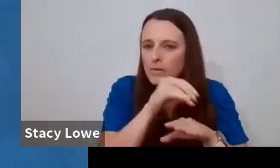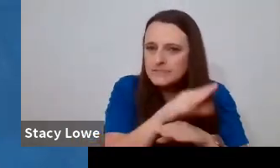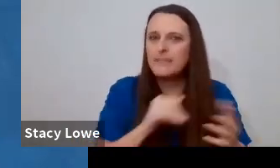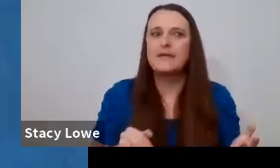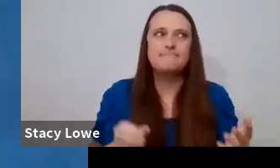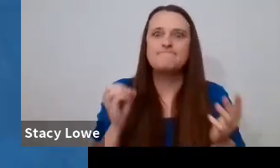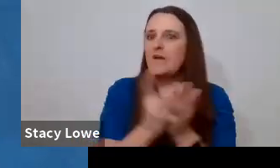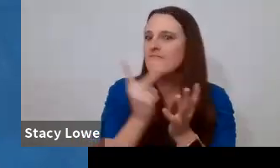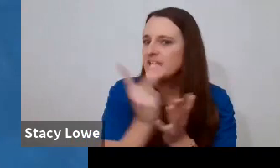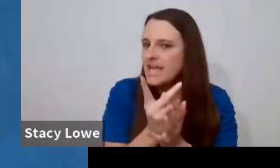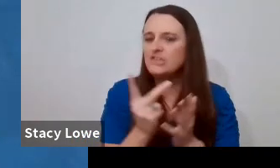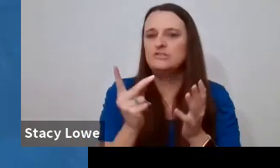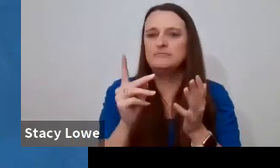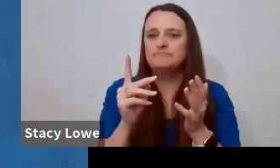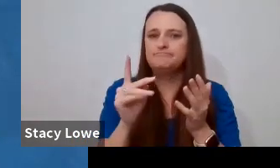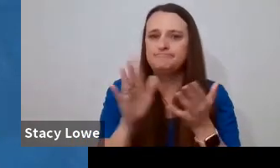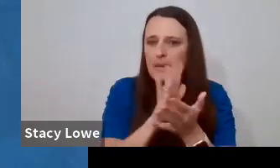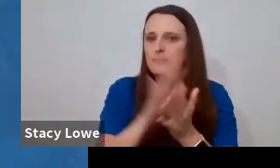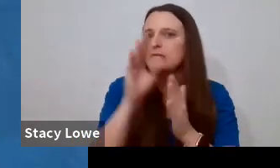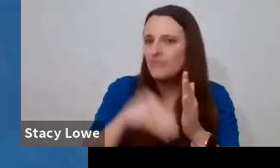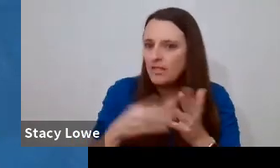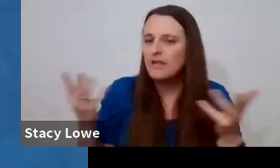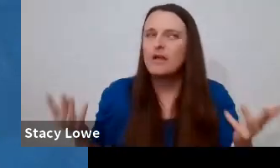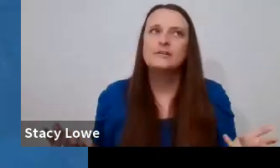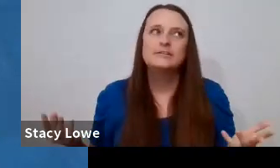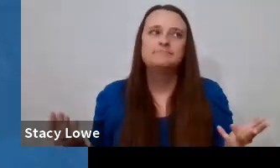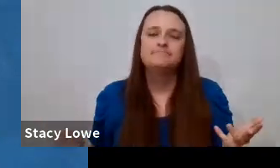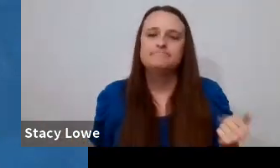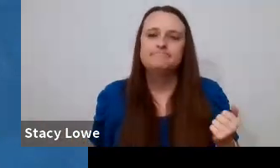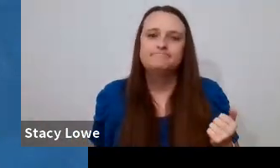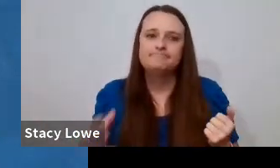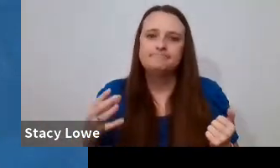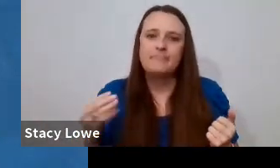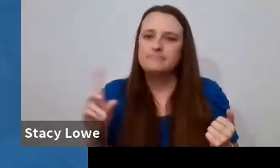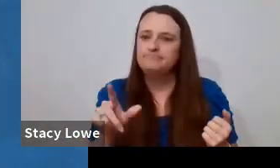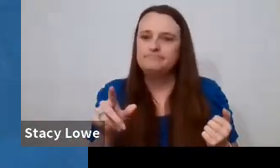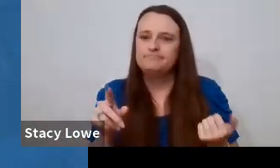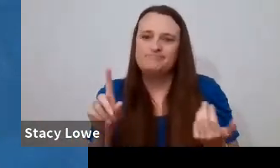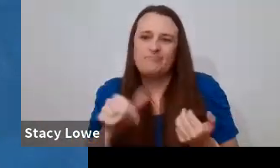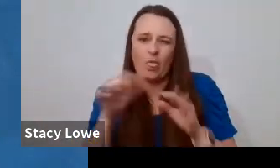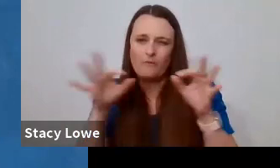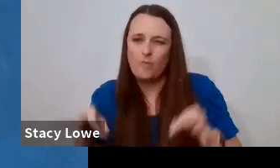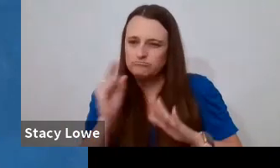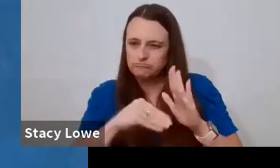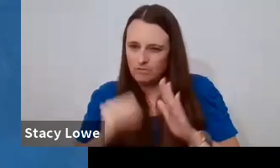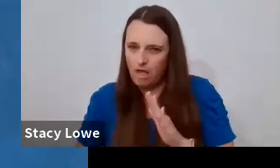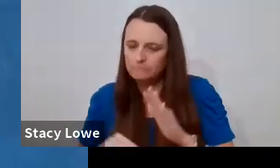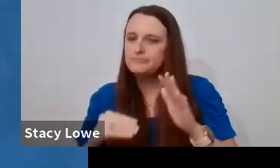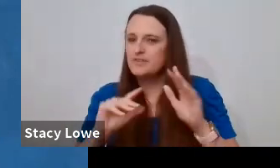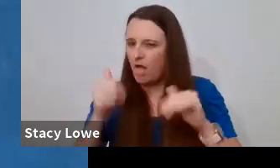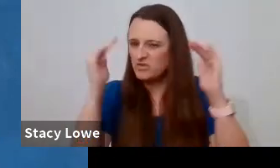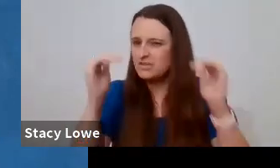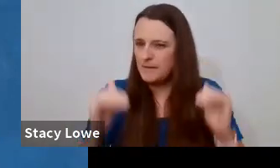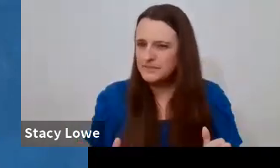verification documentation, and completing other institutional forms. Failure